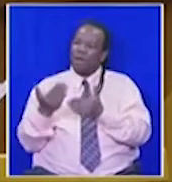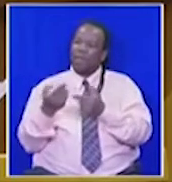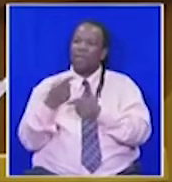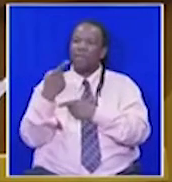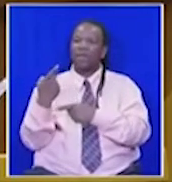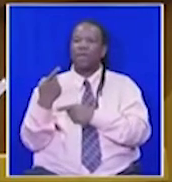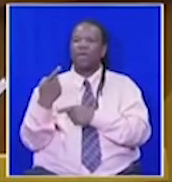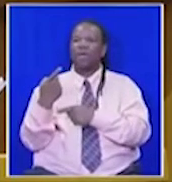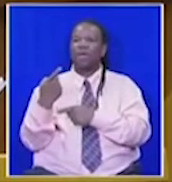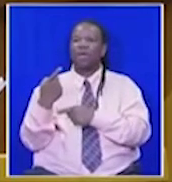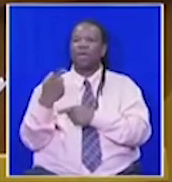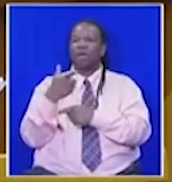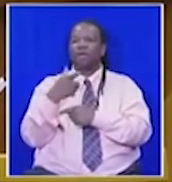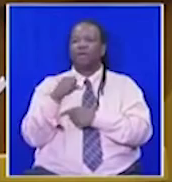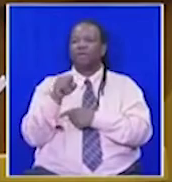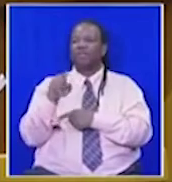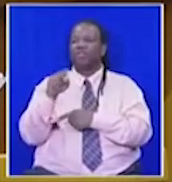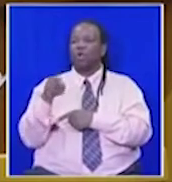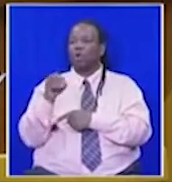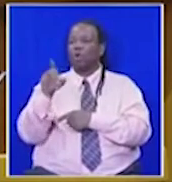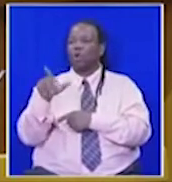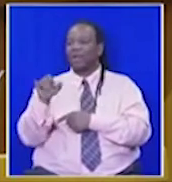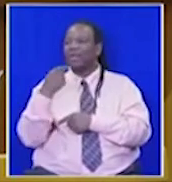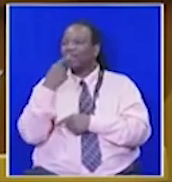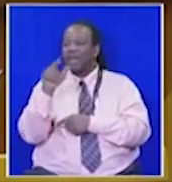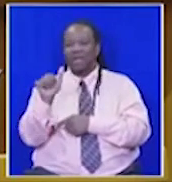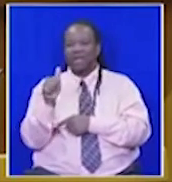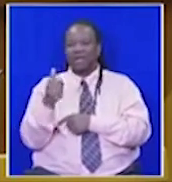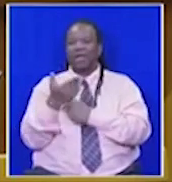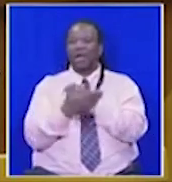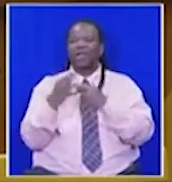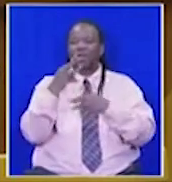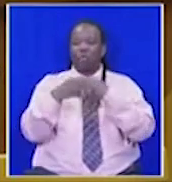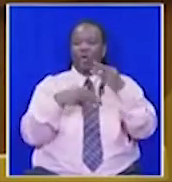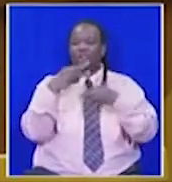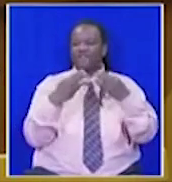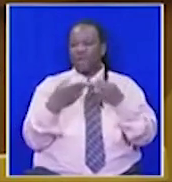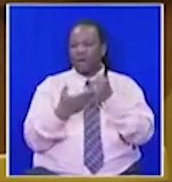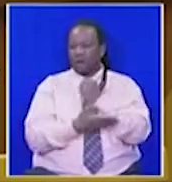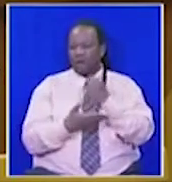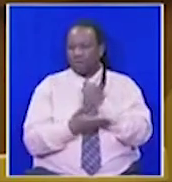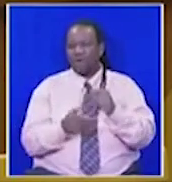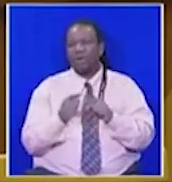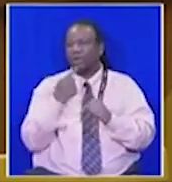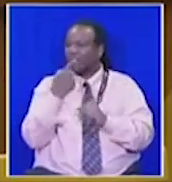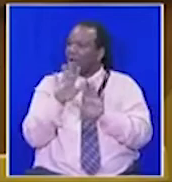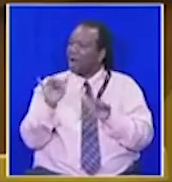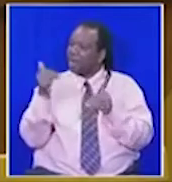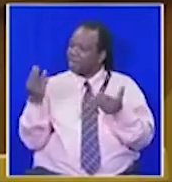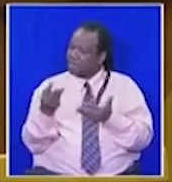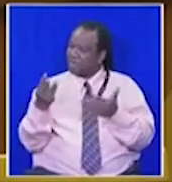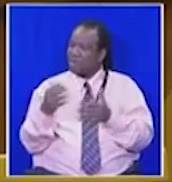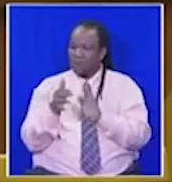not a welfare state. What we want is most of our people to earn their income by working, by applying their skills, by being better